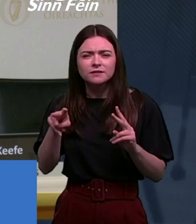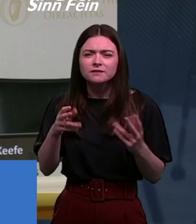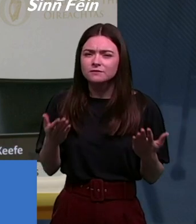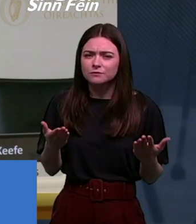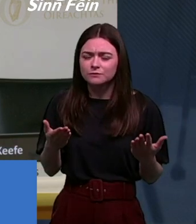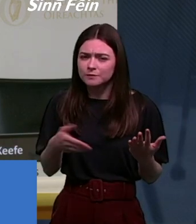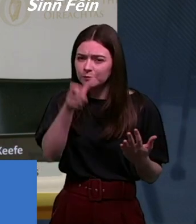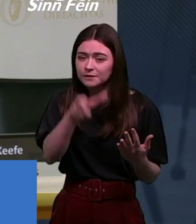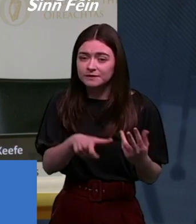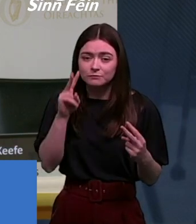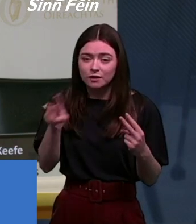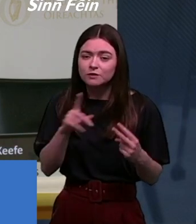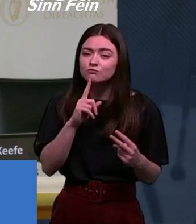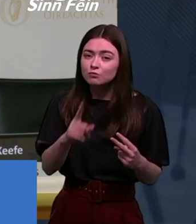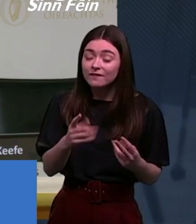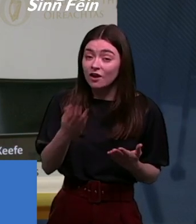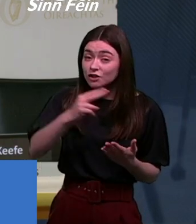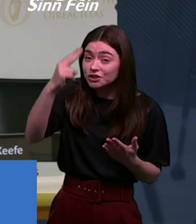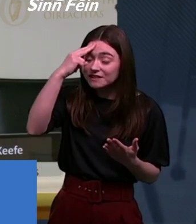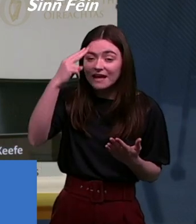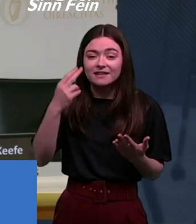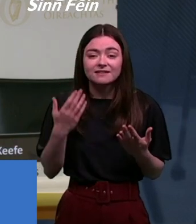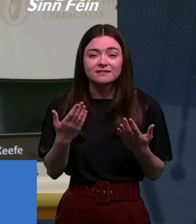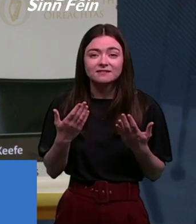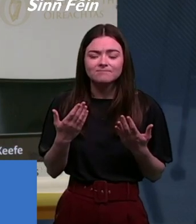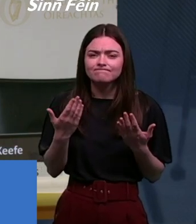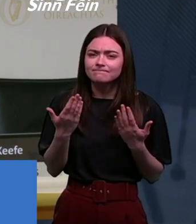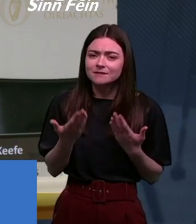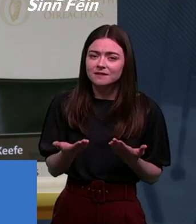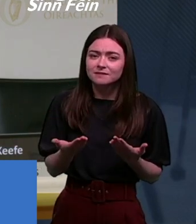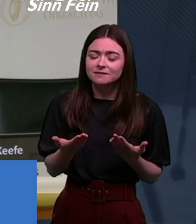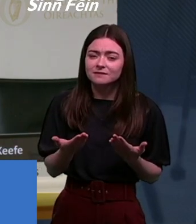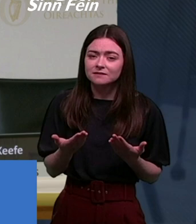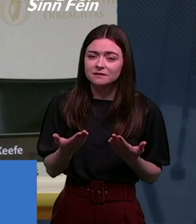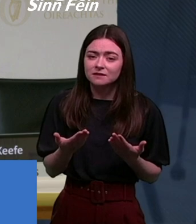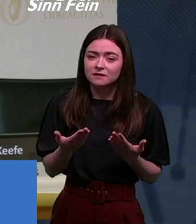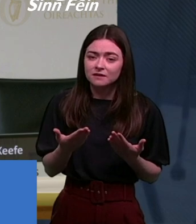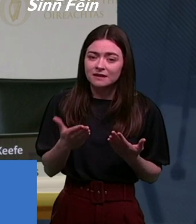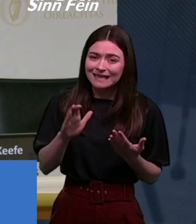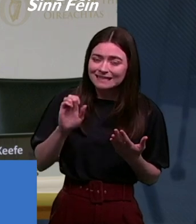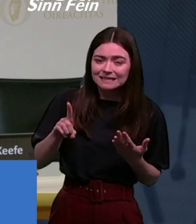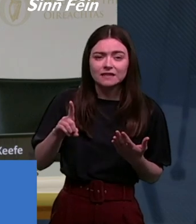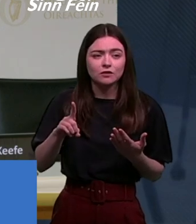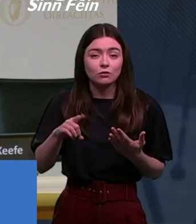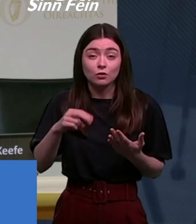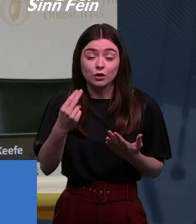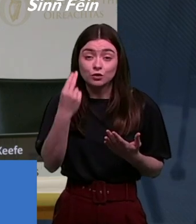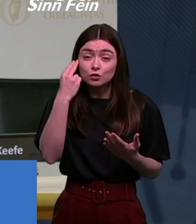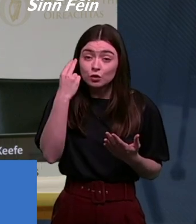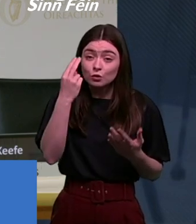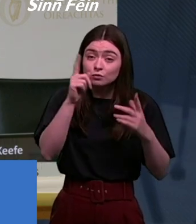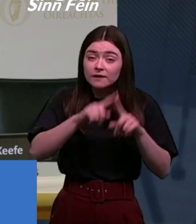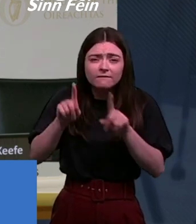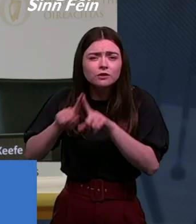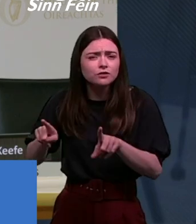I'm talking to, but they understand that this is an autistic or neurodivergent way of taking in